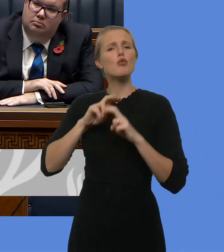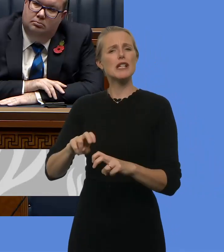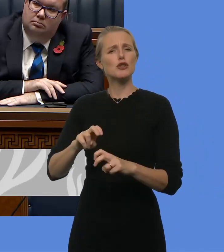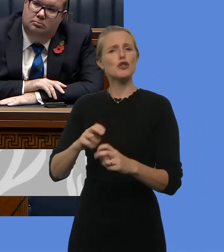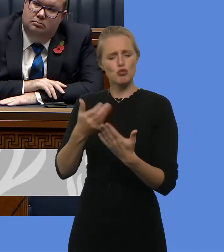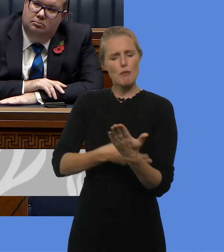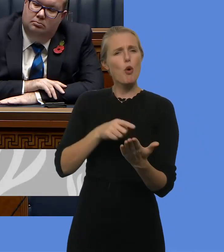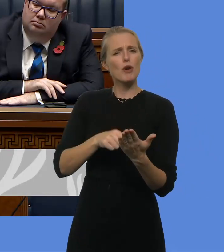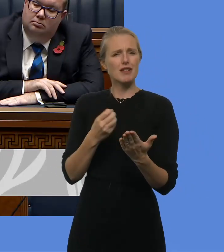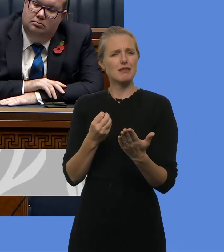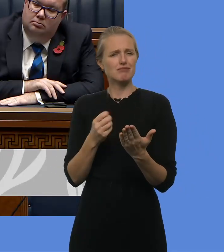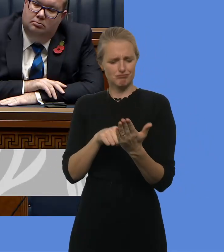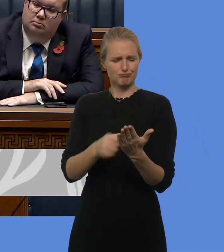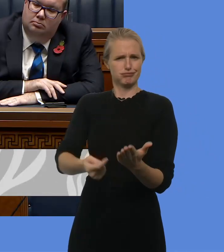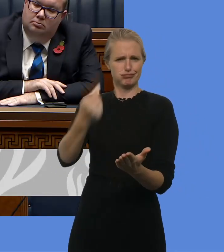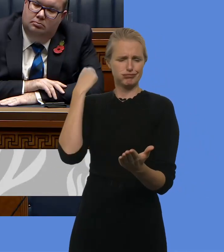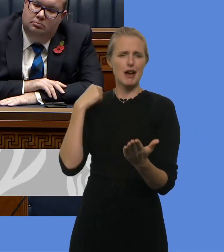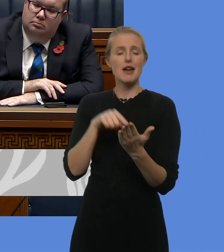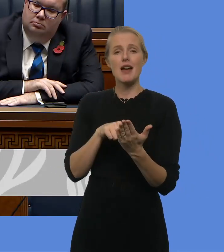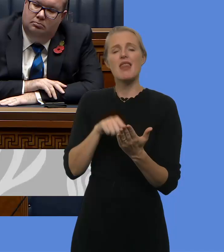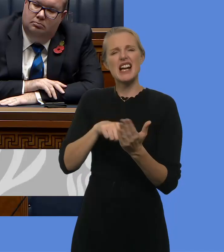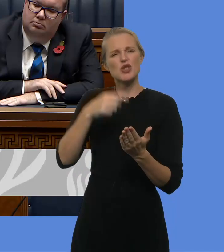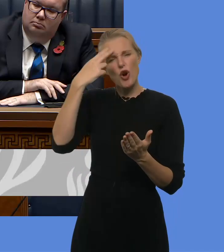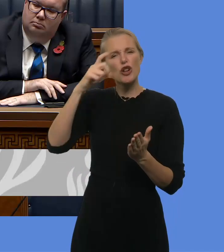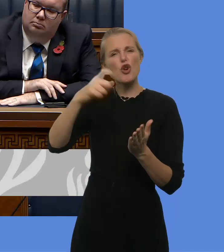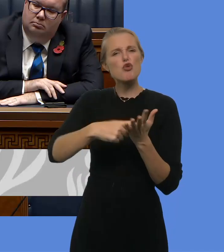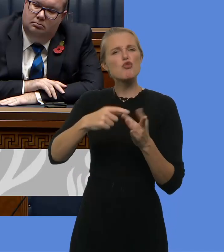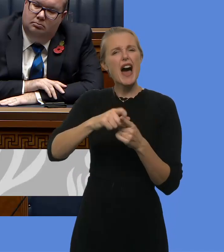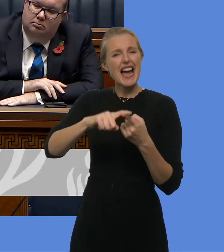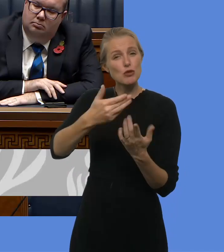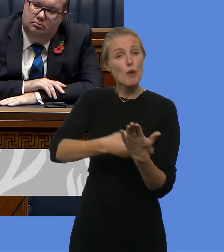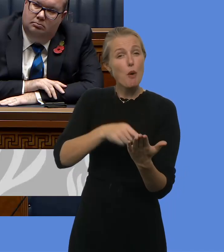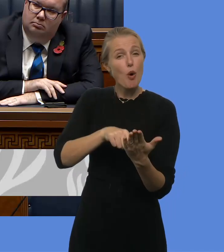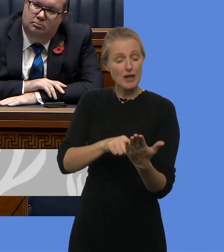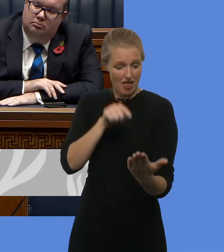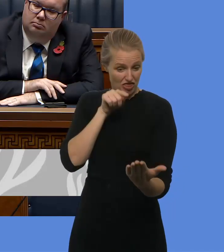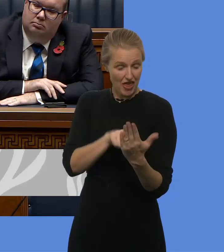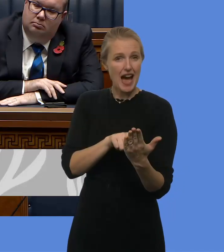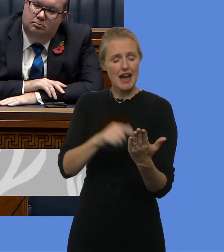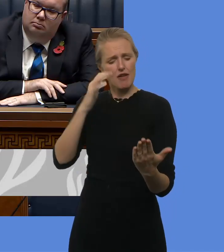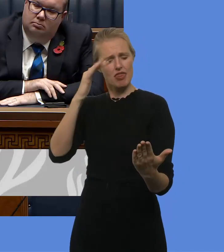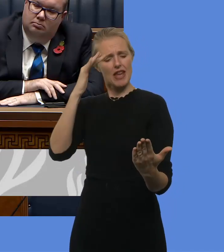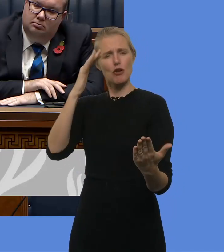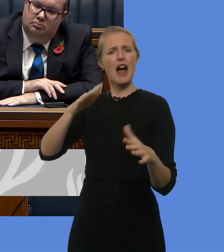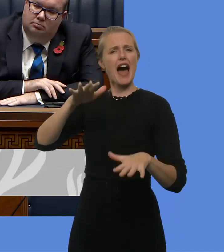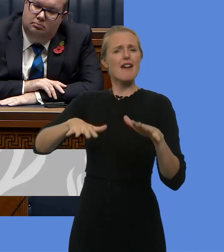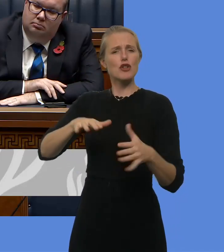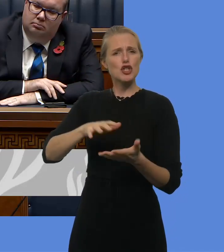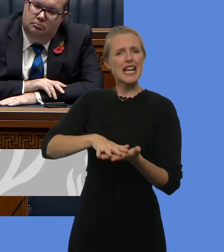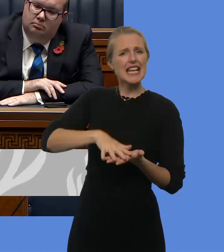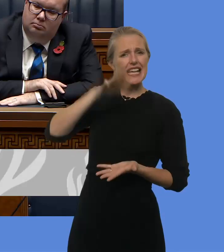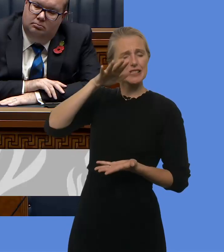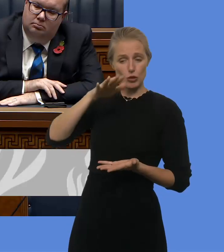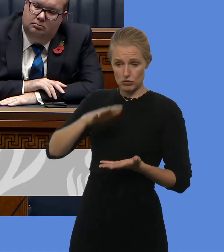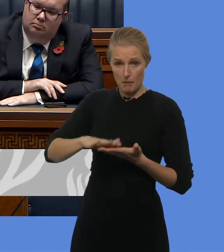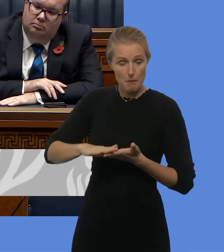of 2023, otherwise known as the CRIDE Report, provides theoretical average caseloads, and I am pleased to